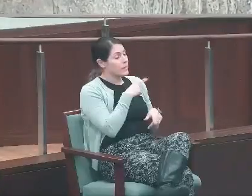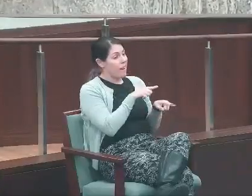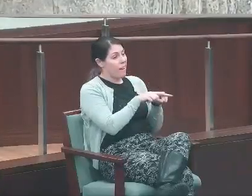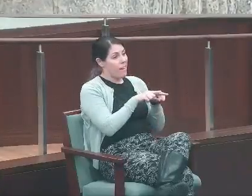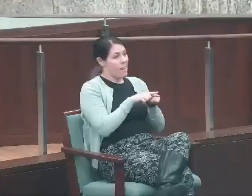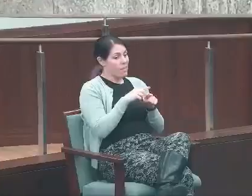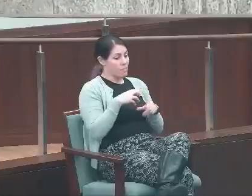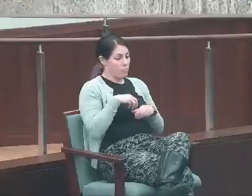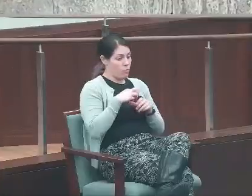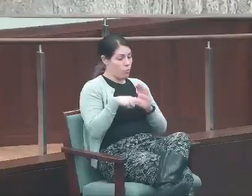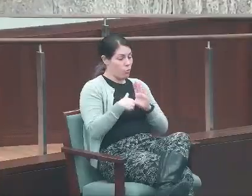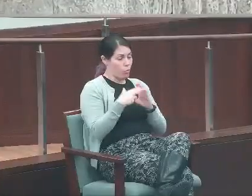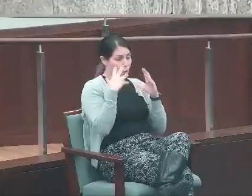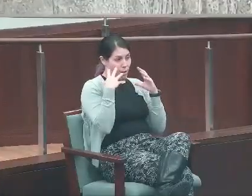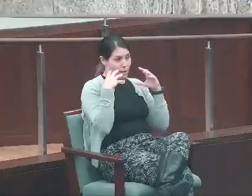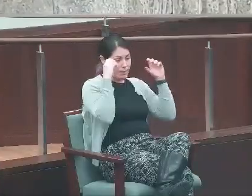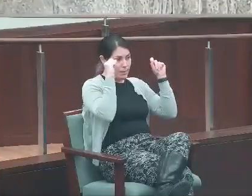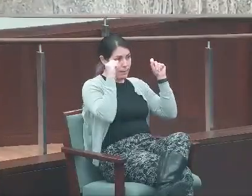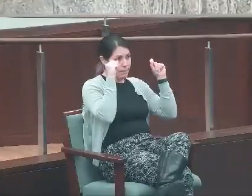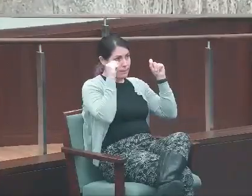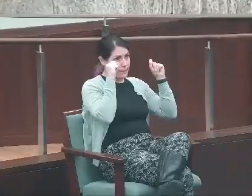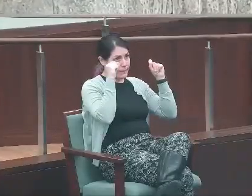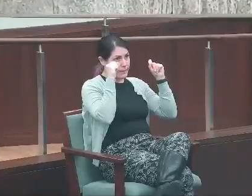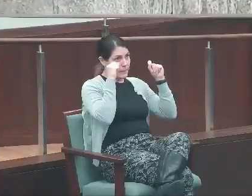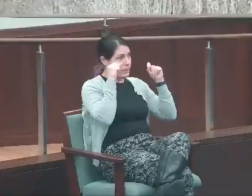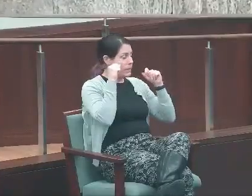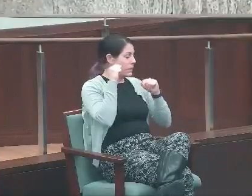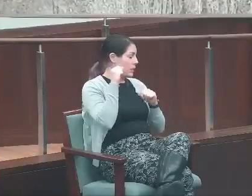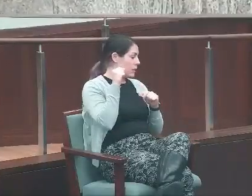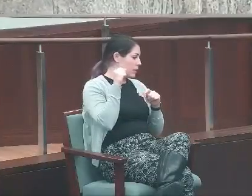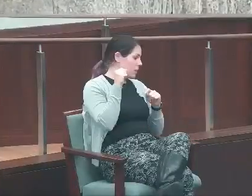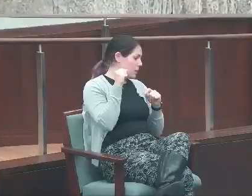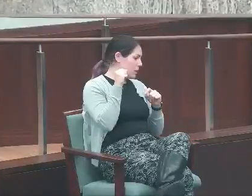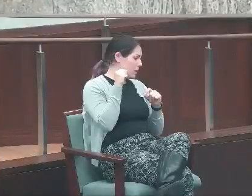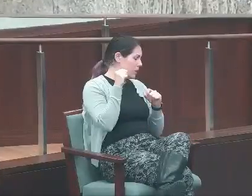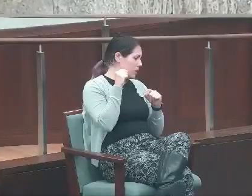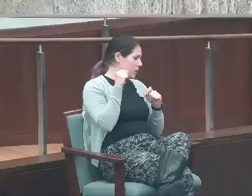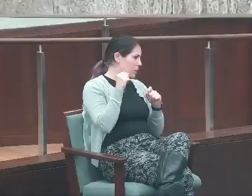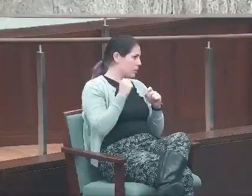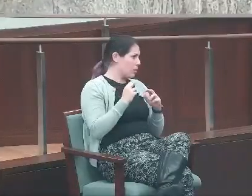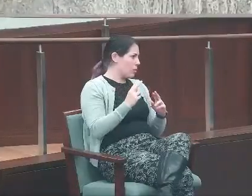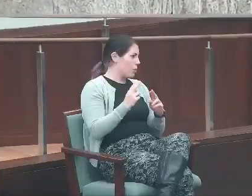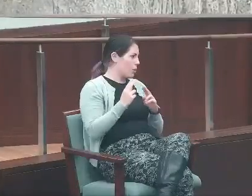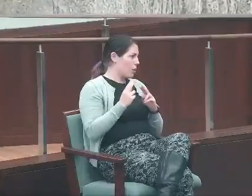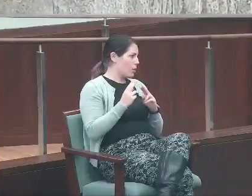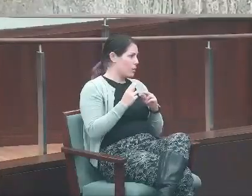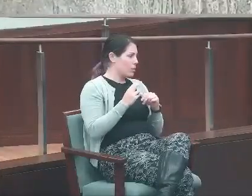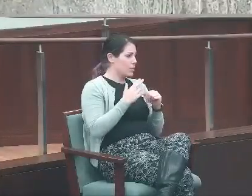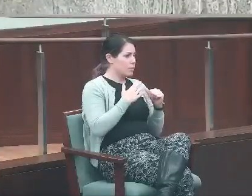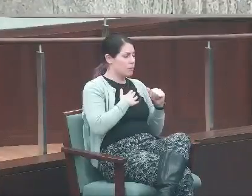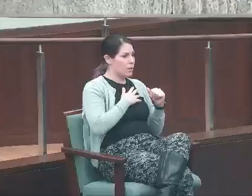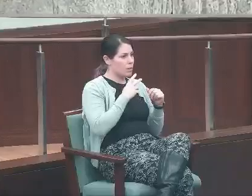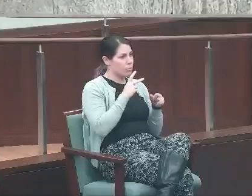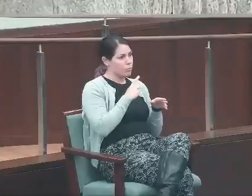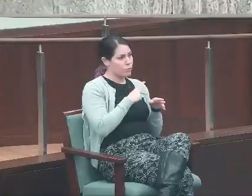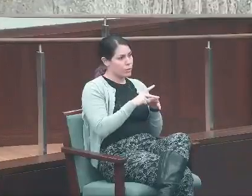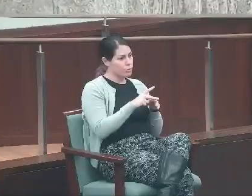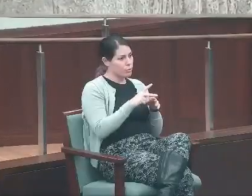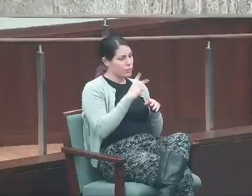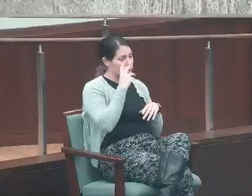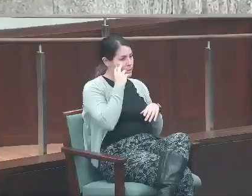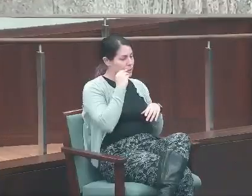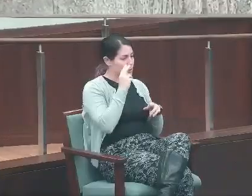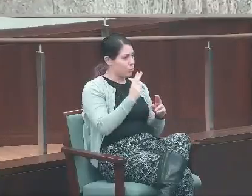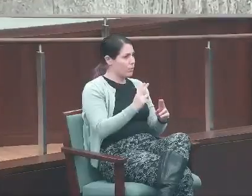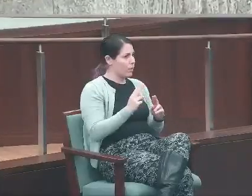president was one of the true honors of my professional life. It was a privilege, and